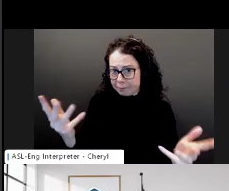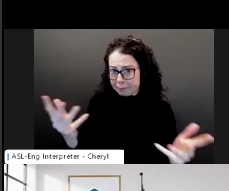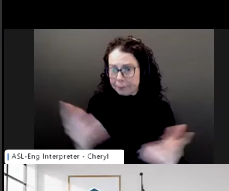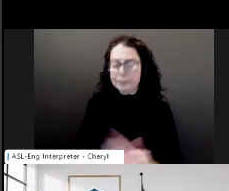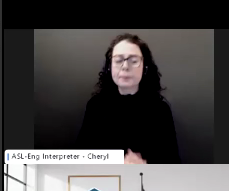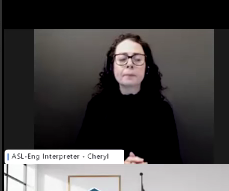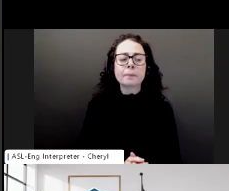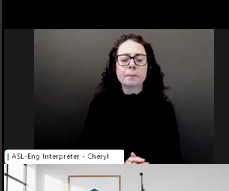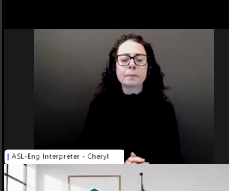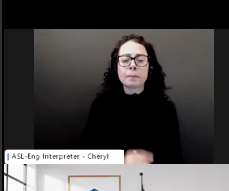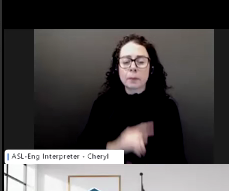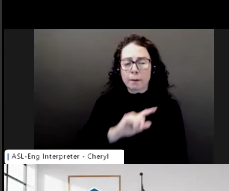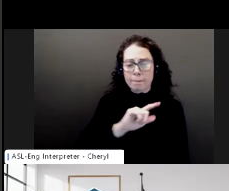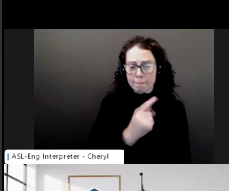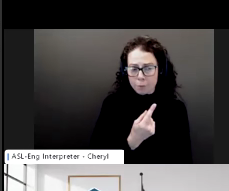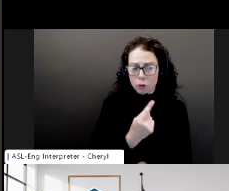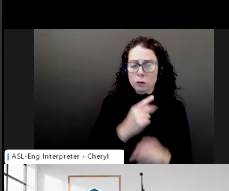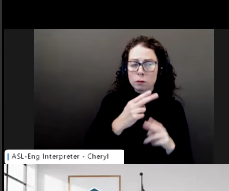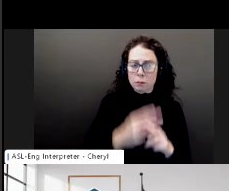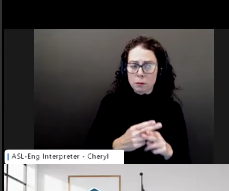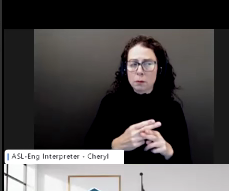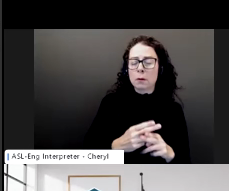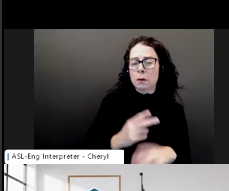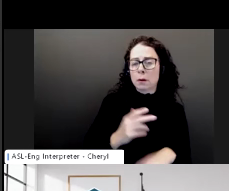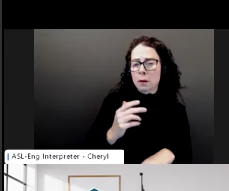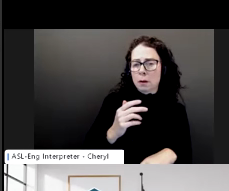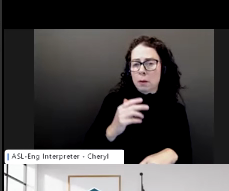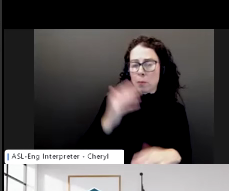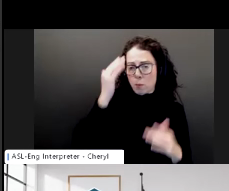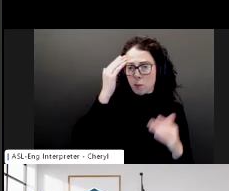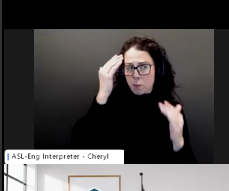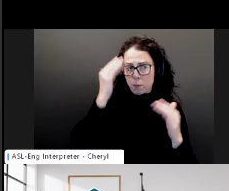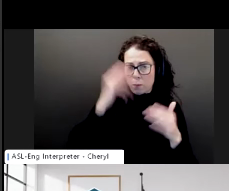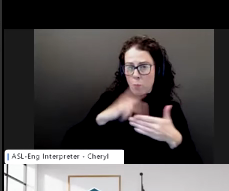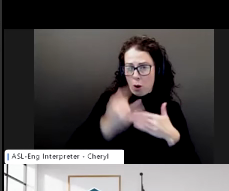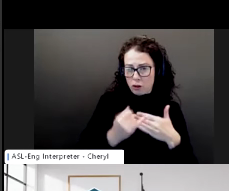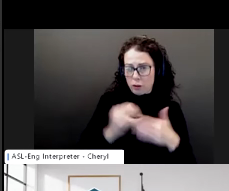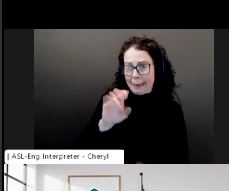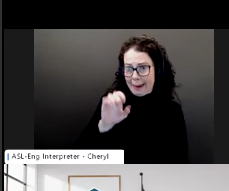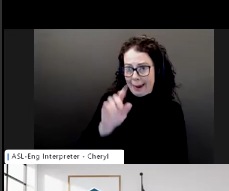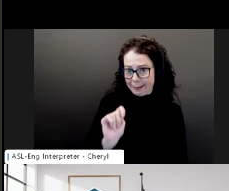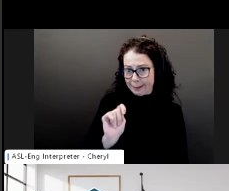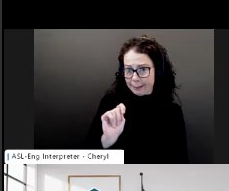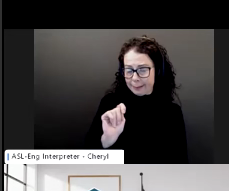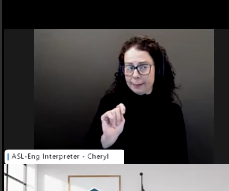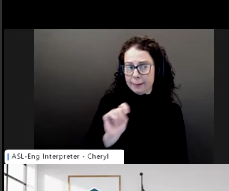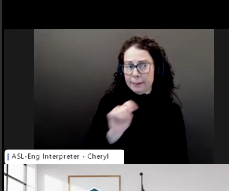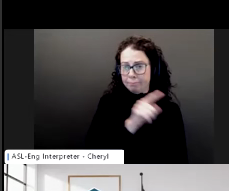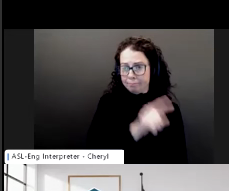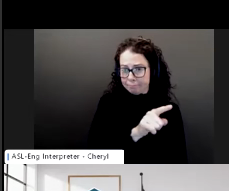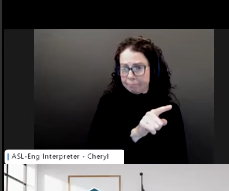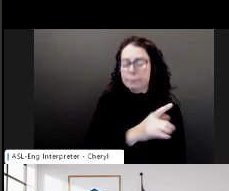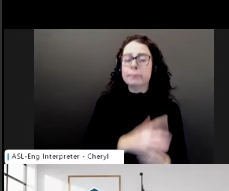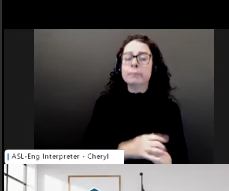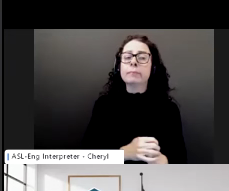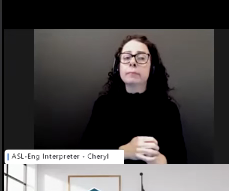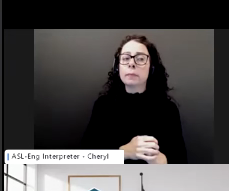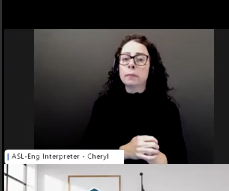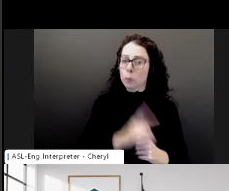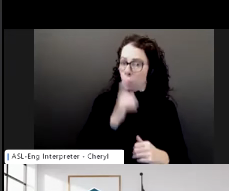project called Project KnowledgeNet. And this one we're really excited about because it is designed by seniors for